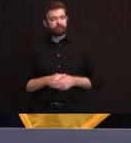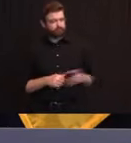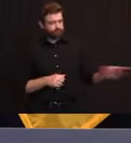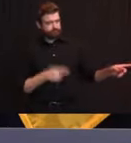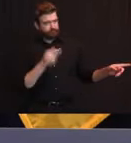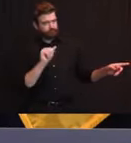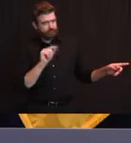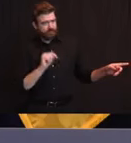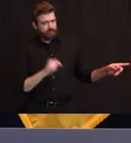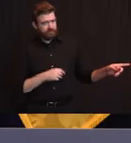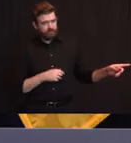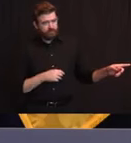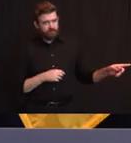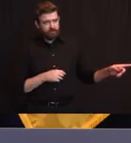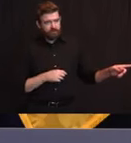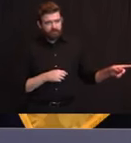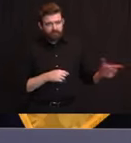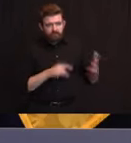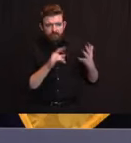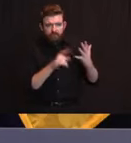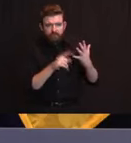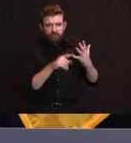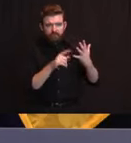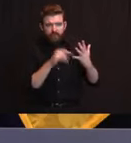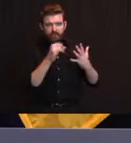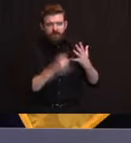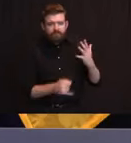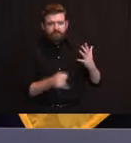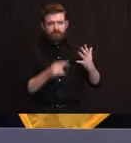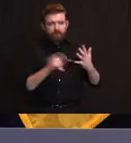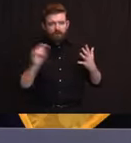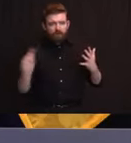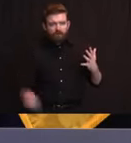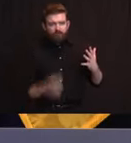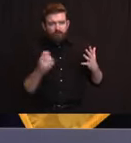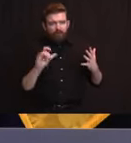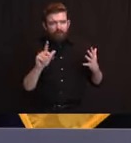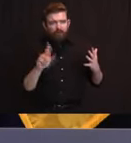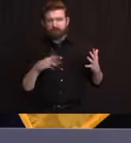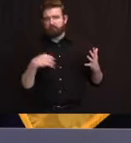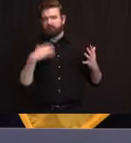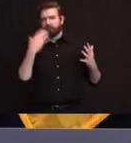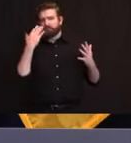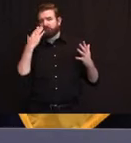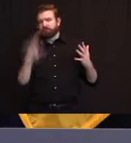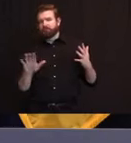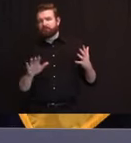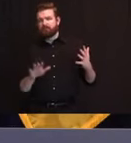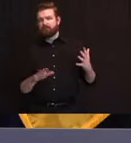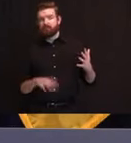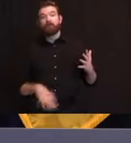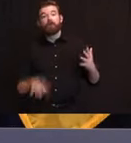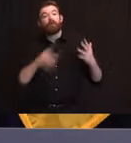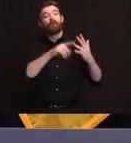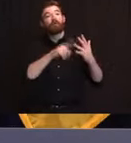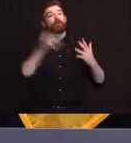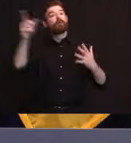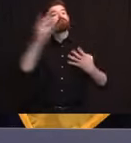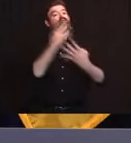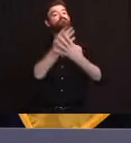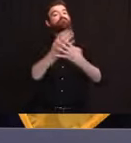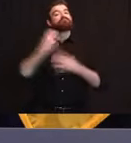I don't know of any either, but that's not to say there wouldn't be. I think I've said what I'm going to say on the corrections officer. It's reprehensible, but there is a process. He's been suspended,